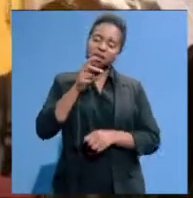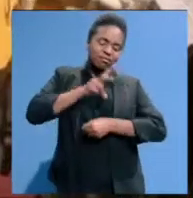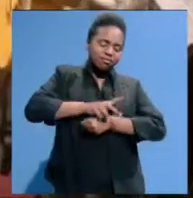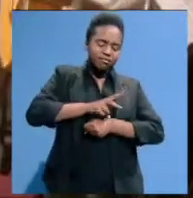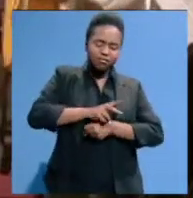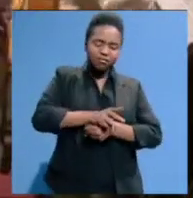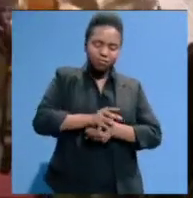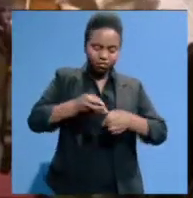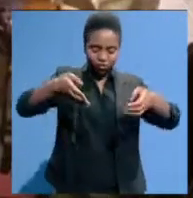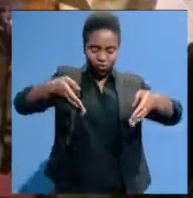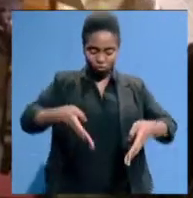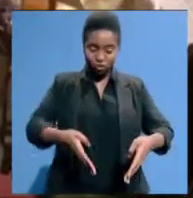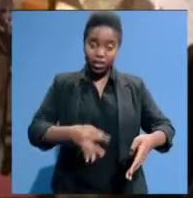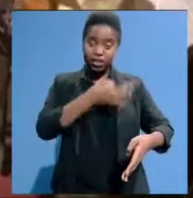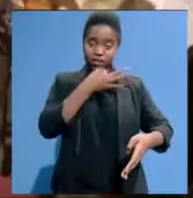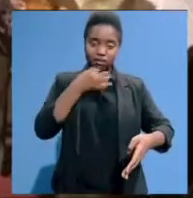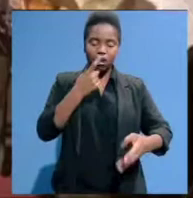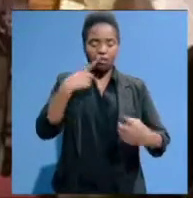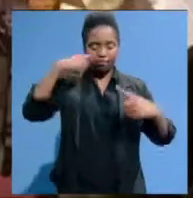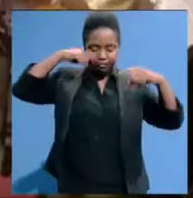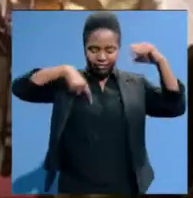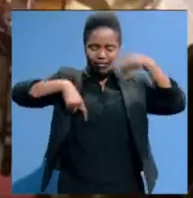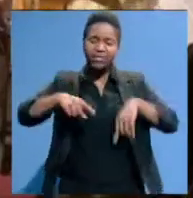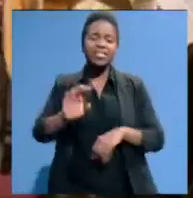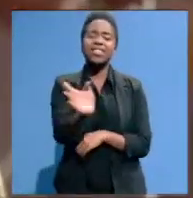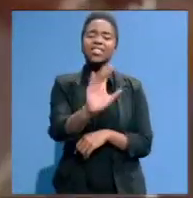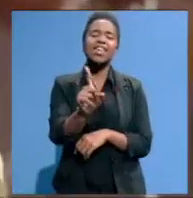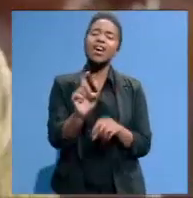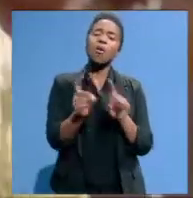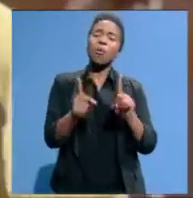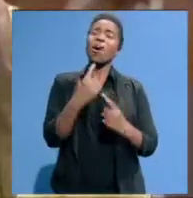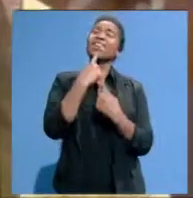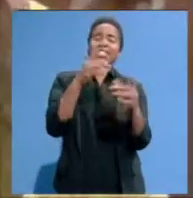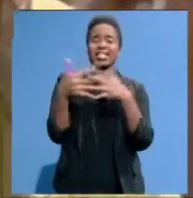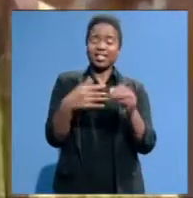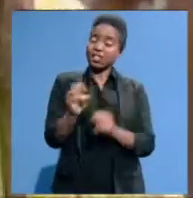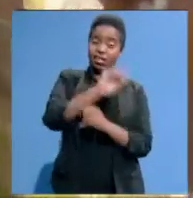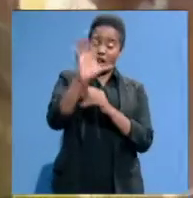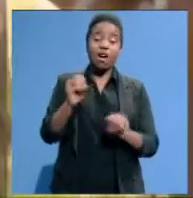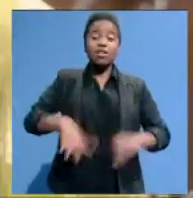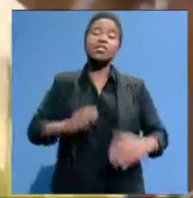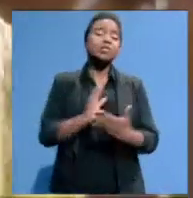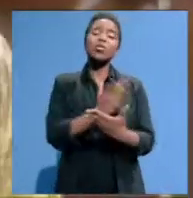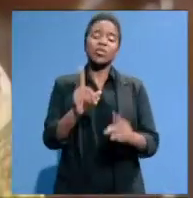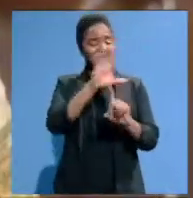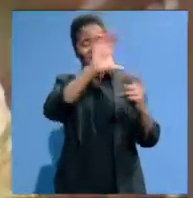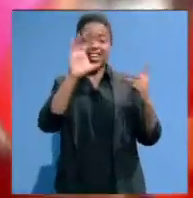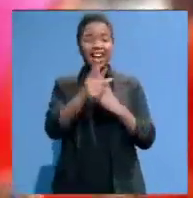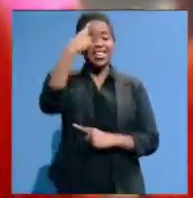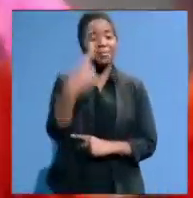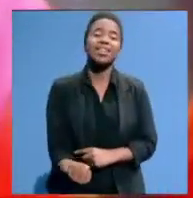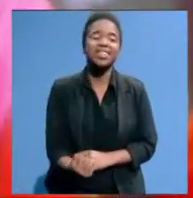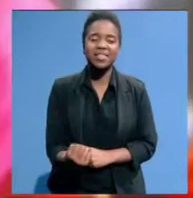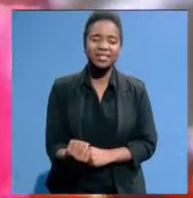the grave and do not weep. Skeleton confessing the loss of music, culture and